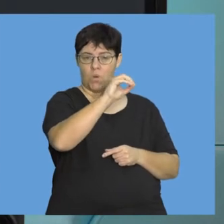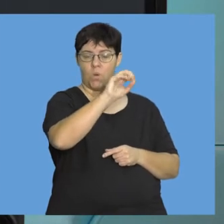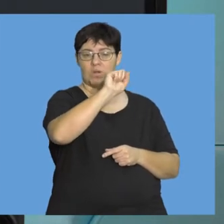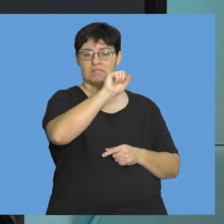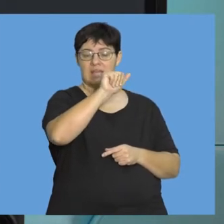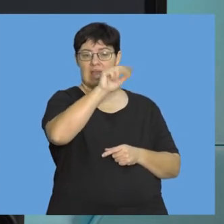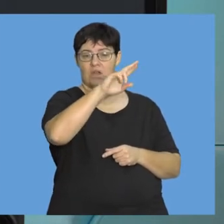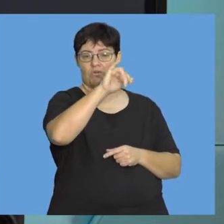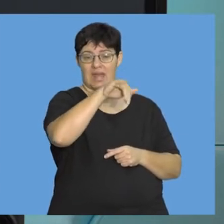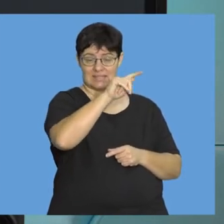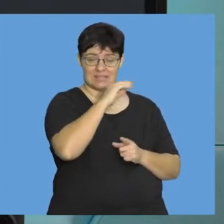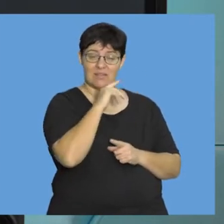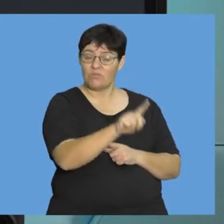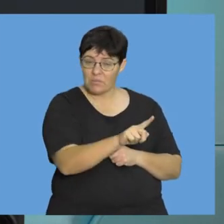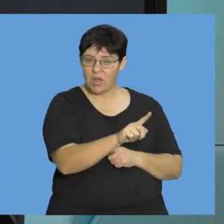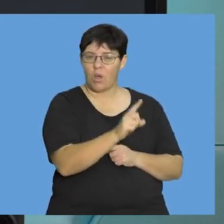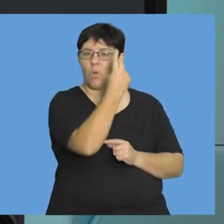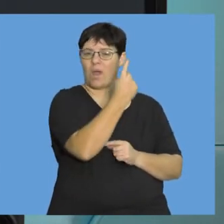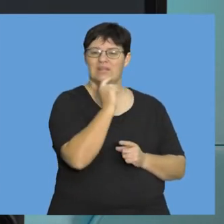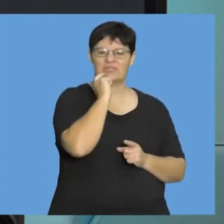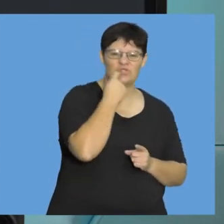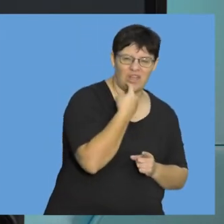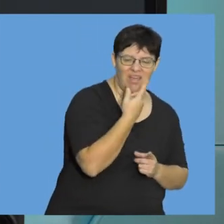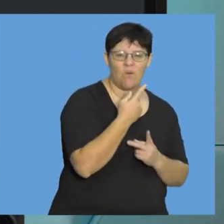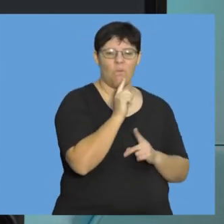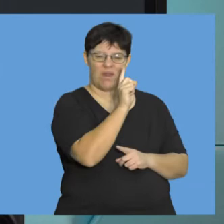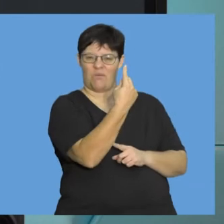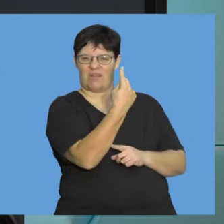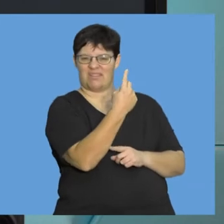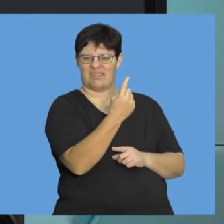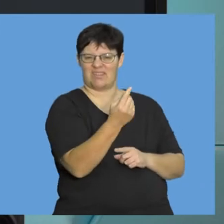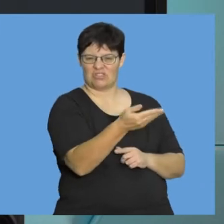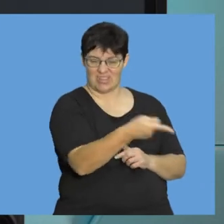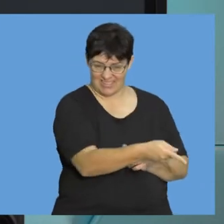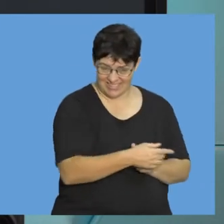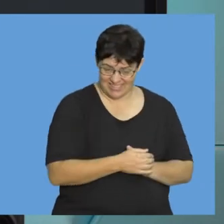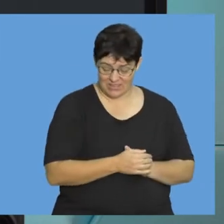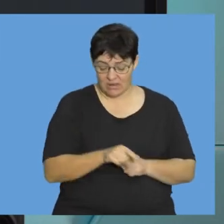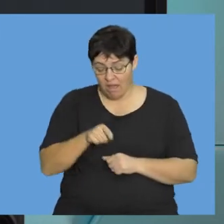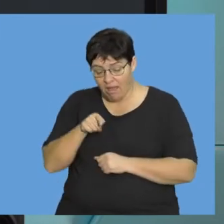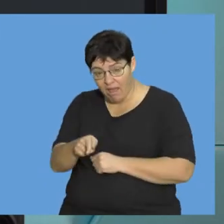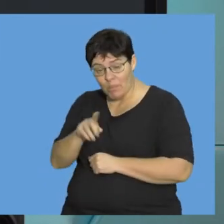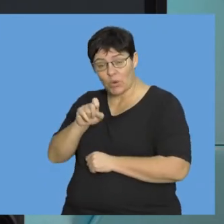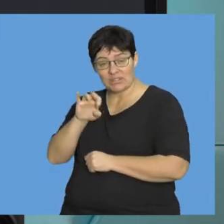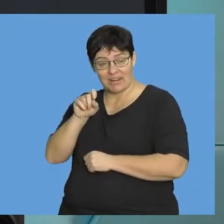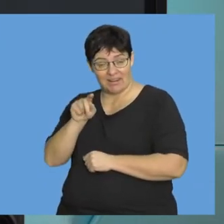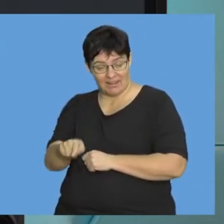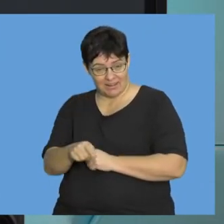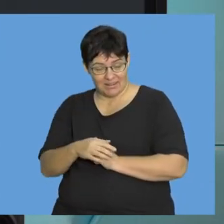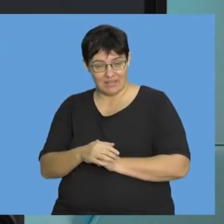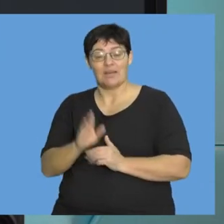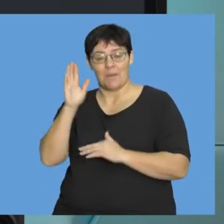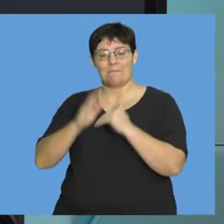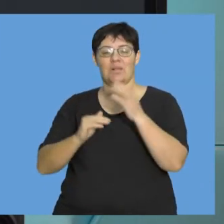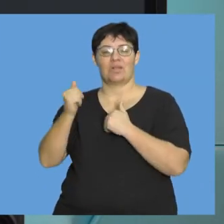monosaccharide, one sweet, right, or one sugar if we have to take it. Here, proteins, all right,